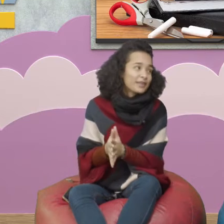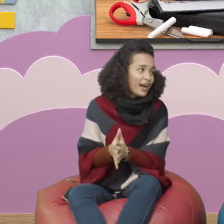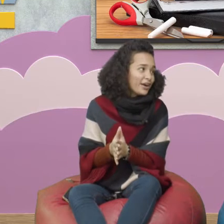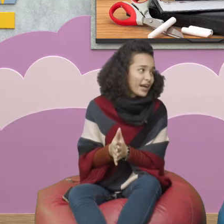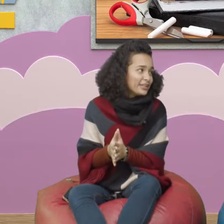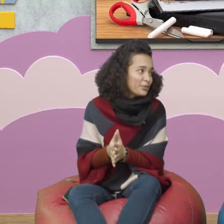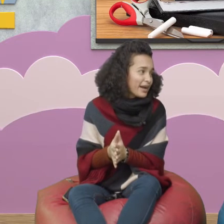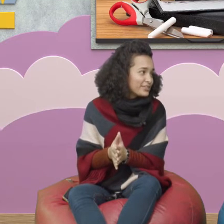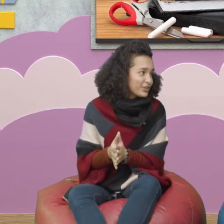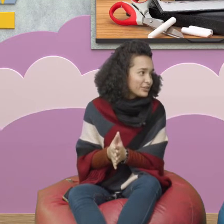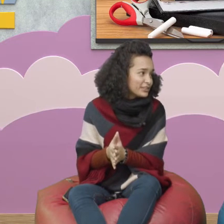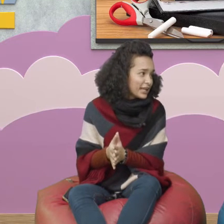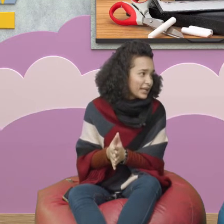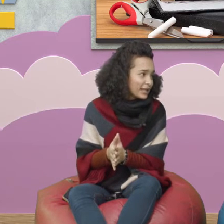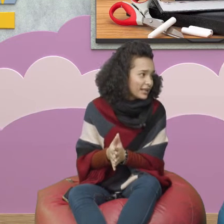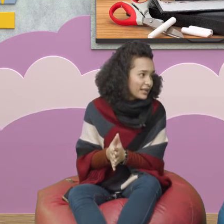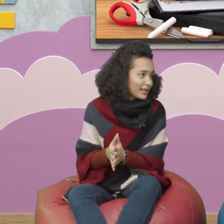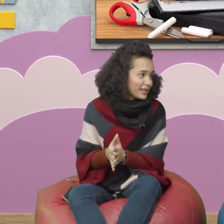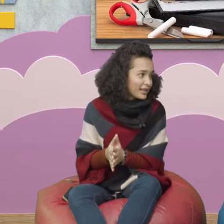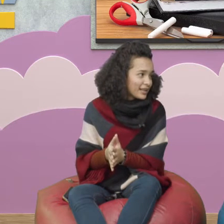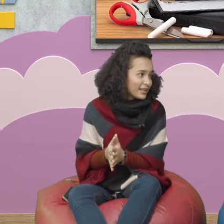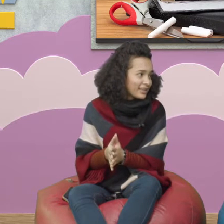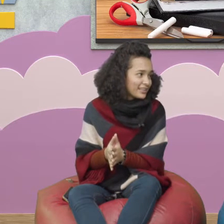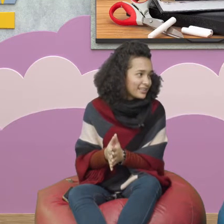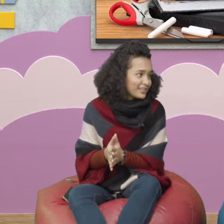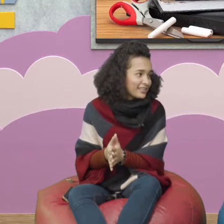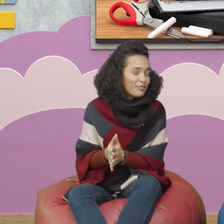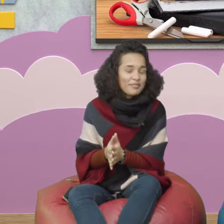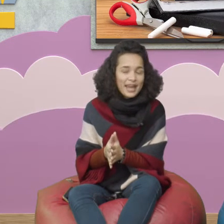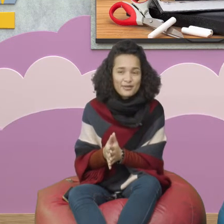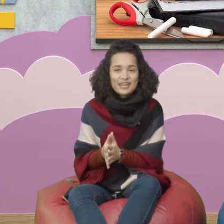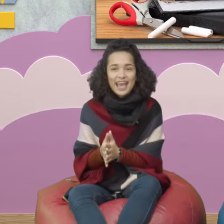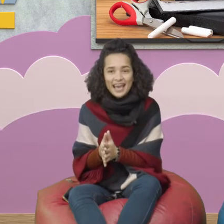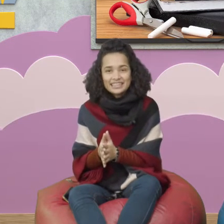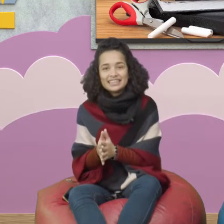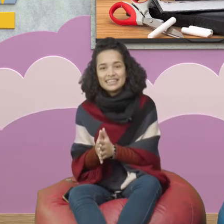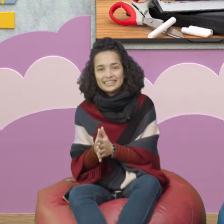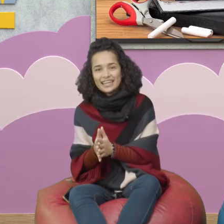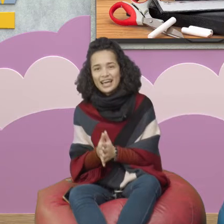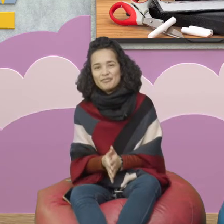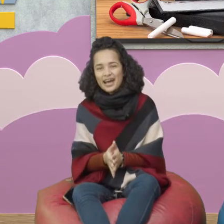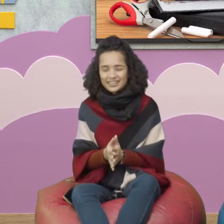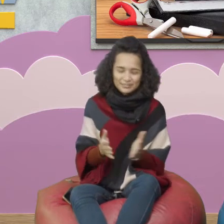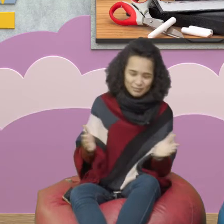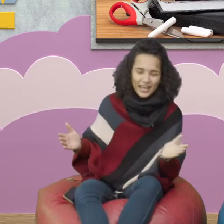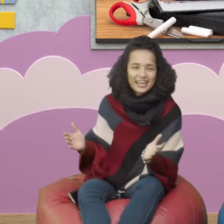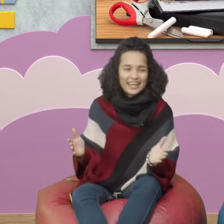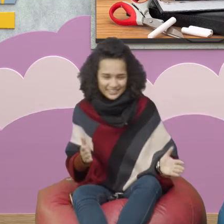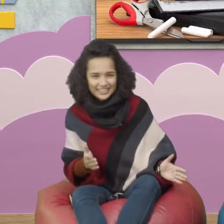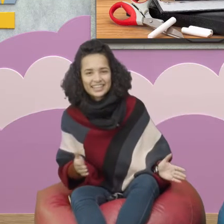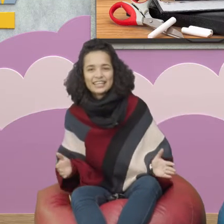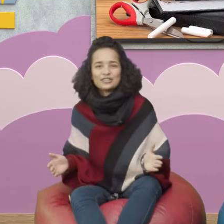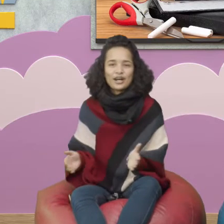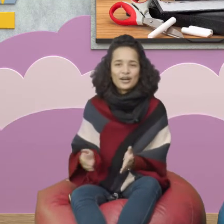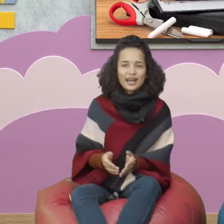innovations@info@kickstartnam.com. Okay, do we have a song to sing? Mary has a little lamb. Mary has a little lamb. Let's